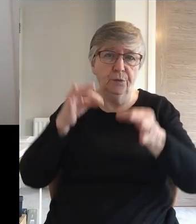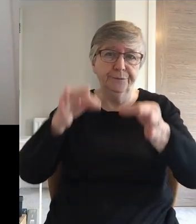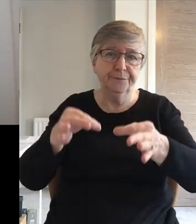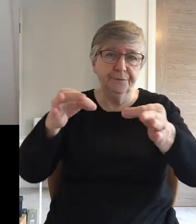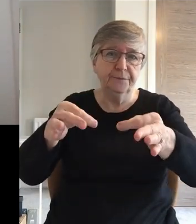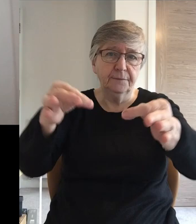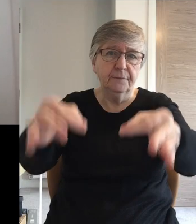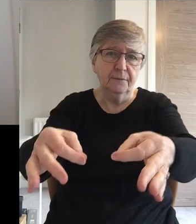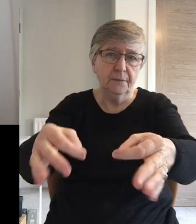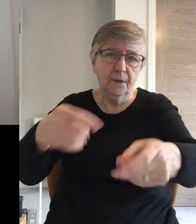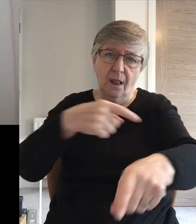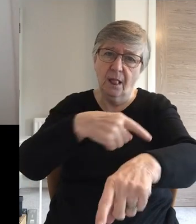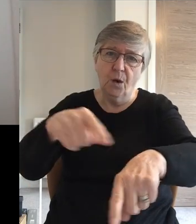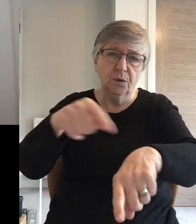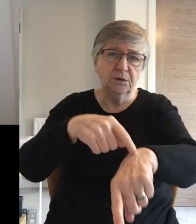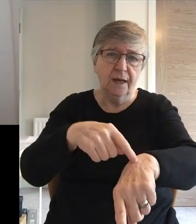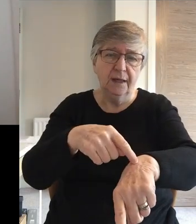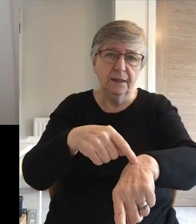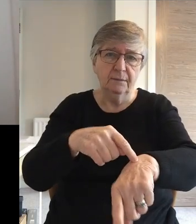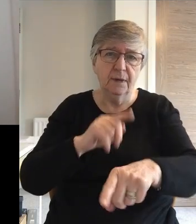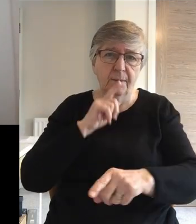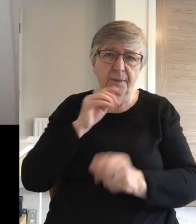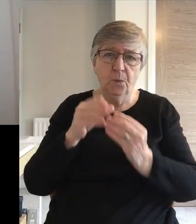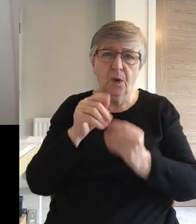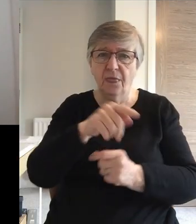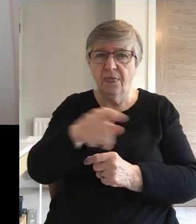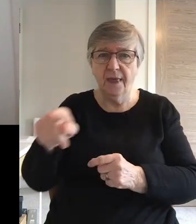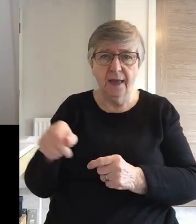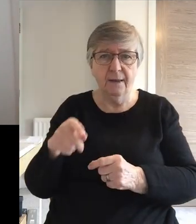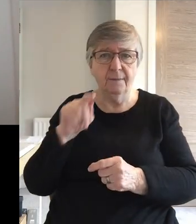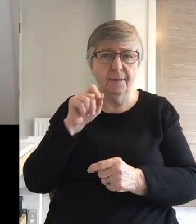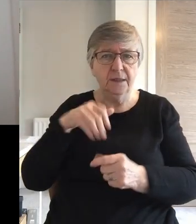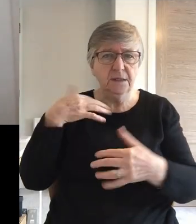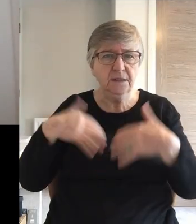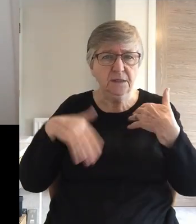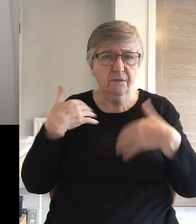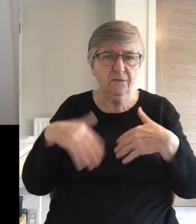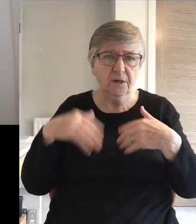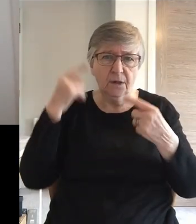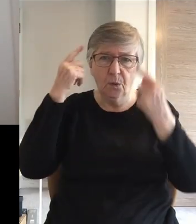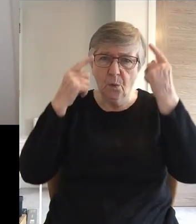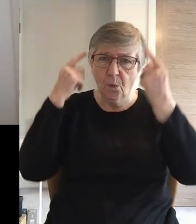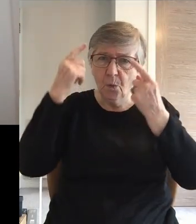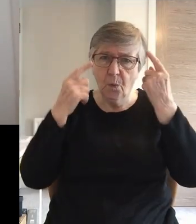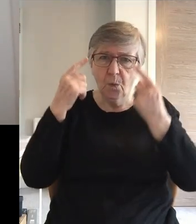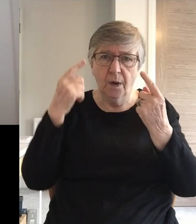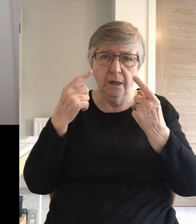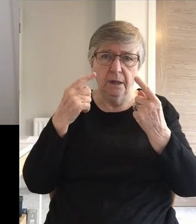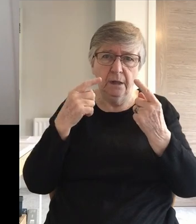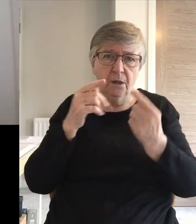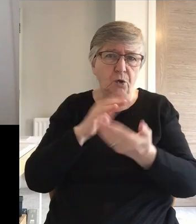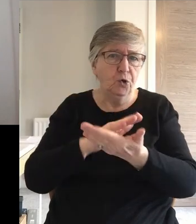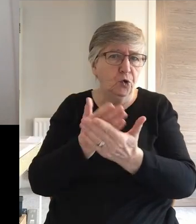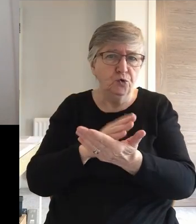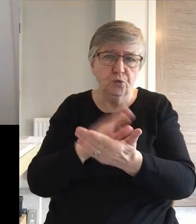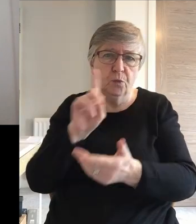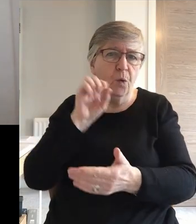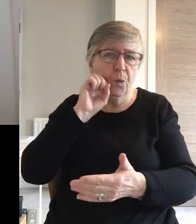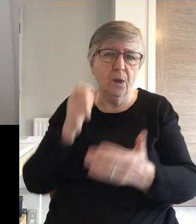long periods. Be with them in their suffering, their anxiety, their uncertainty.